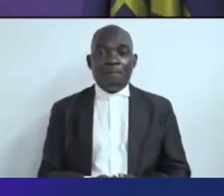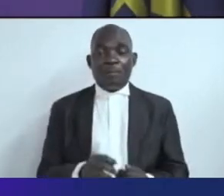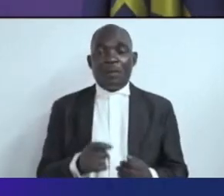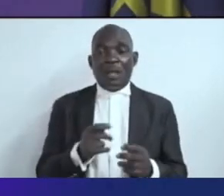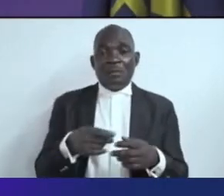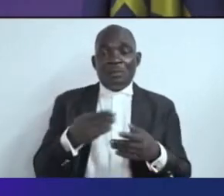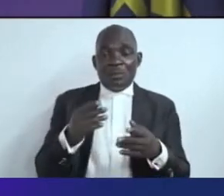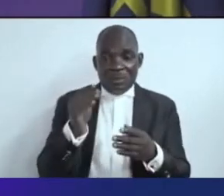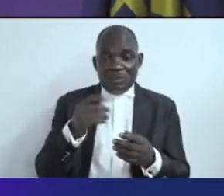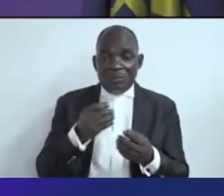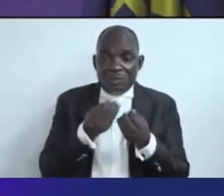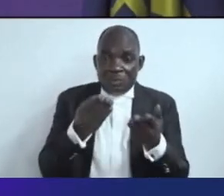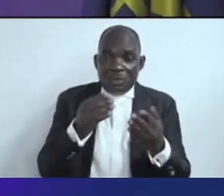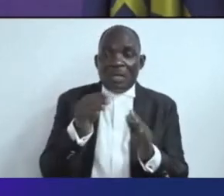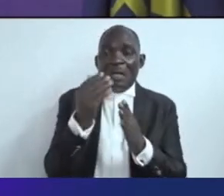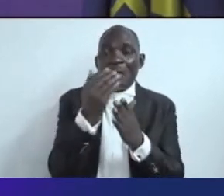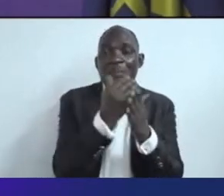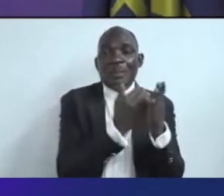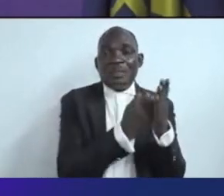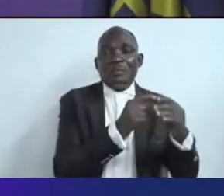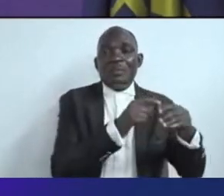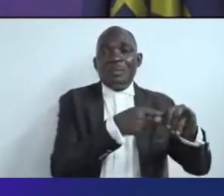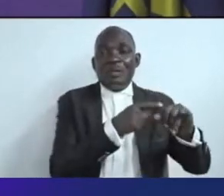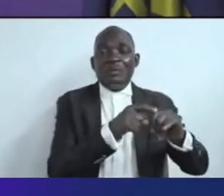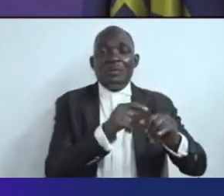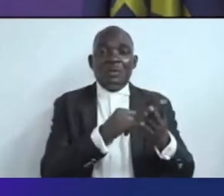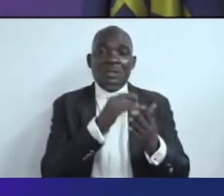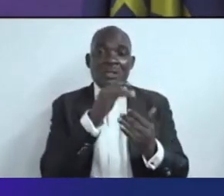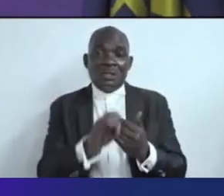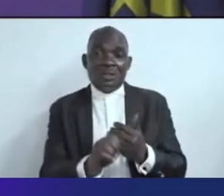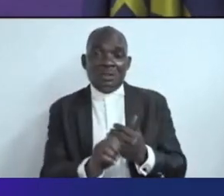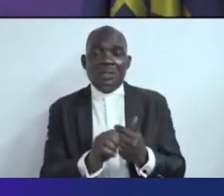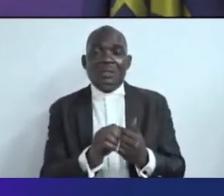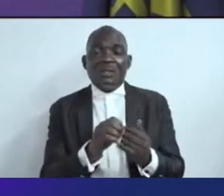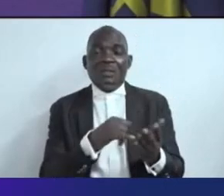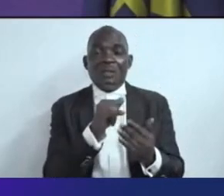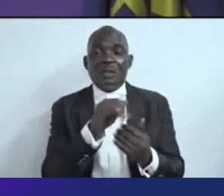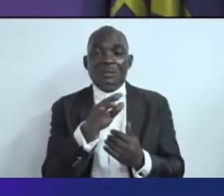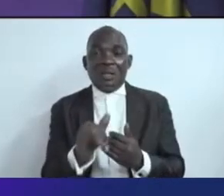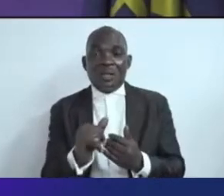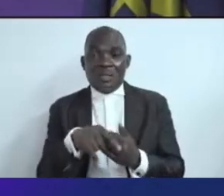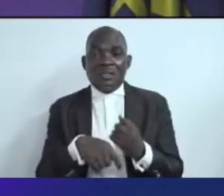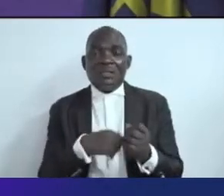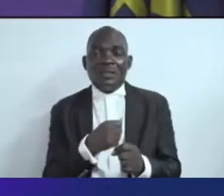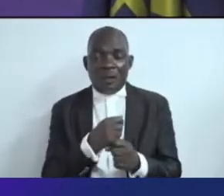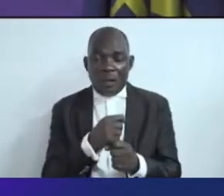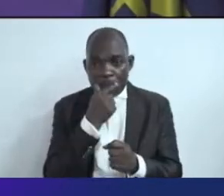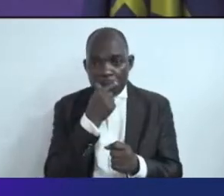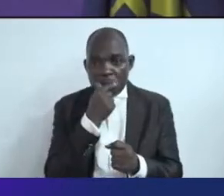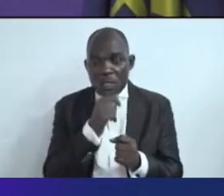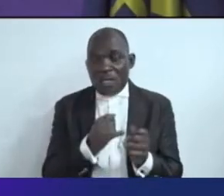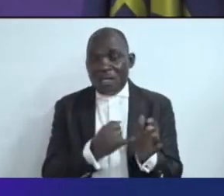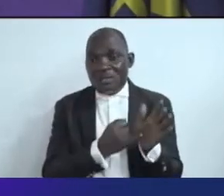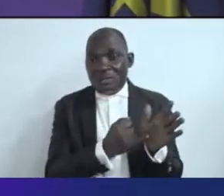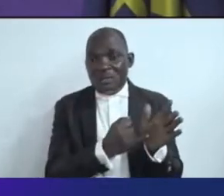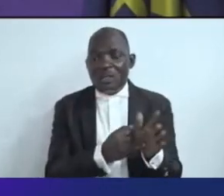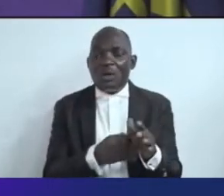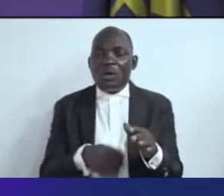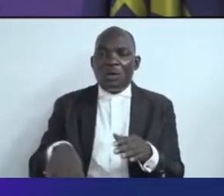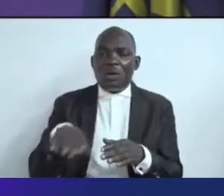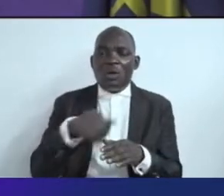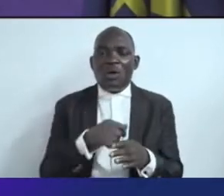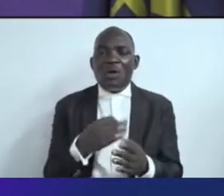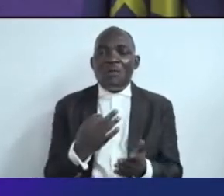Provisional data on budget execution from January to July 2024 indicated an overall